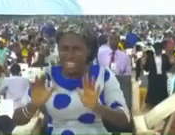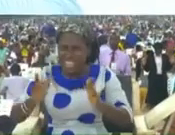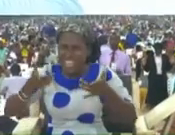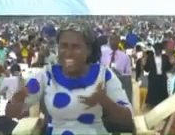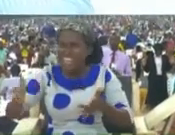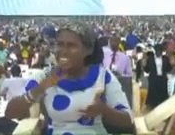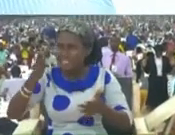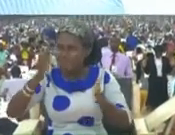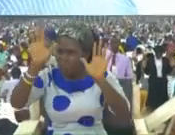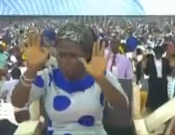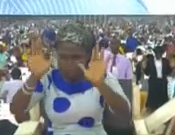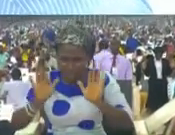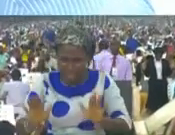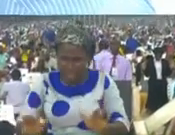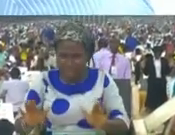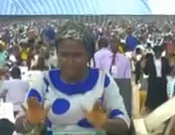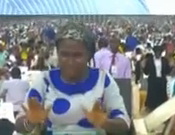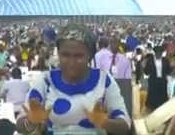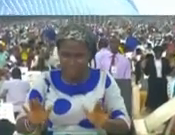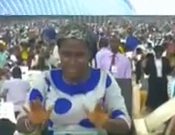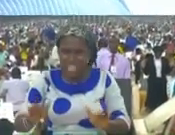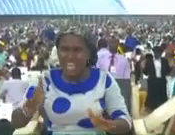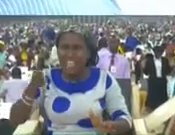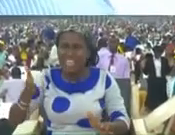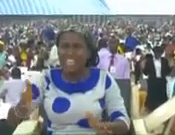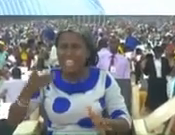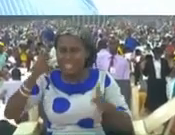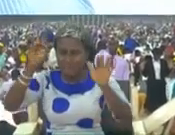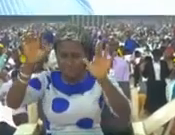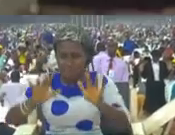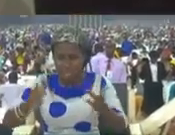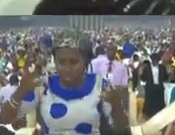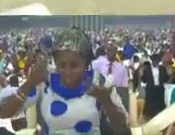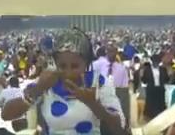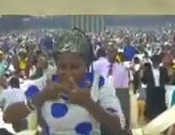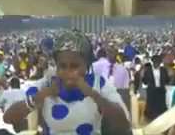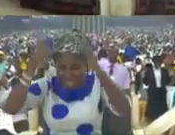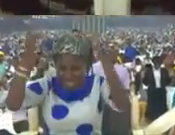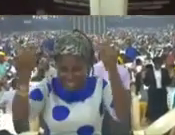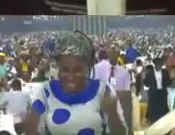be wonders. And let the miracles begin right now.